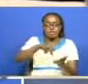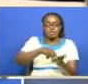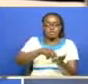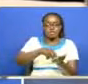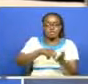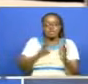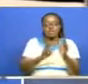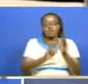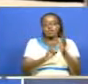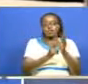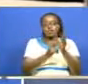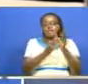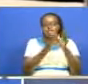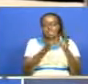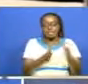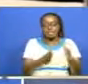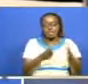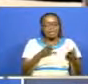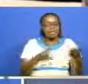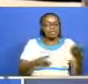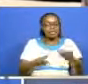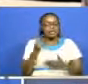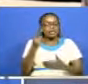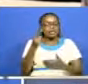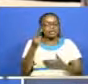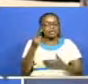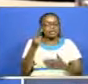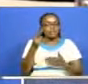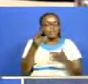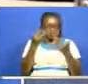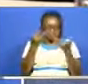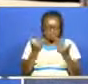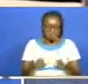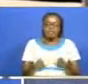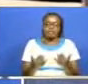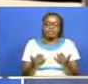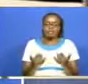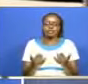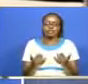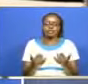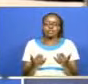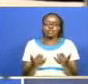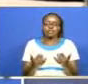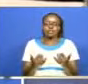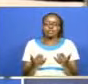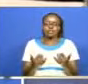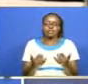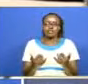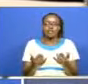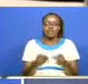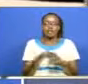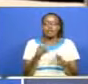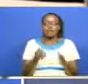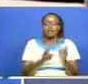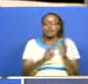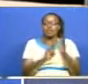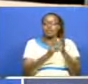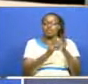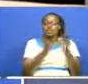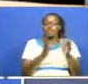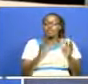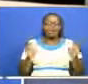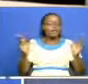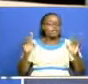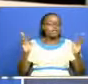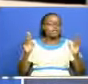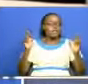contractor, has to be terminated, the contract has to be terminated immediately, and another contractor who is willing and who